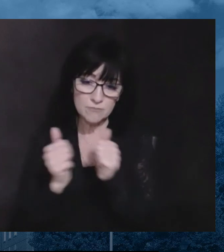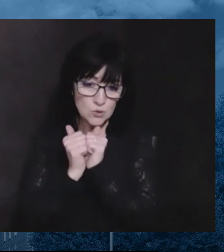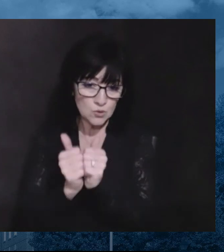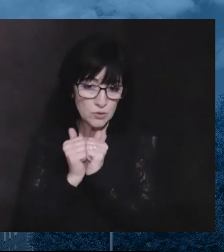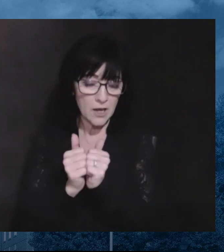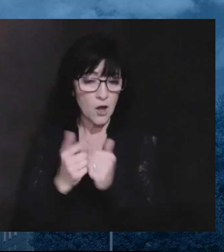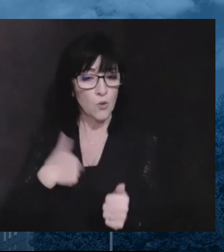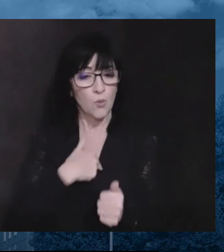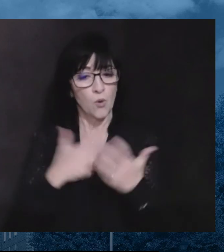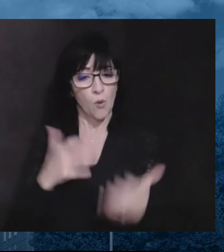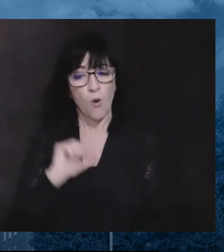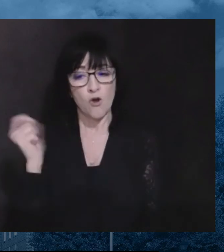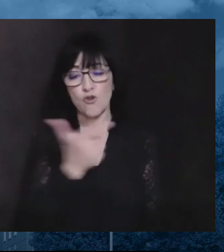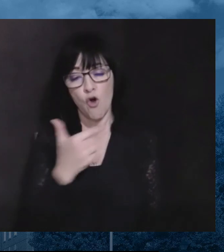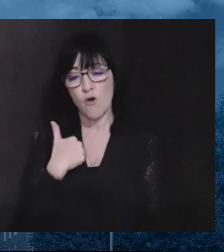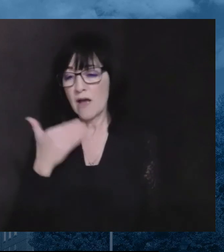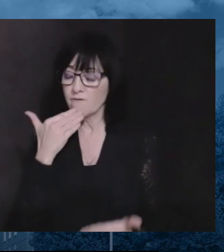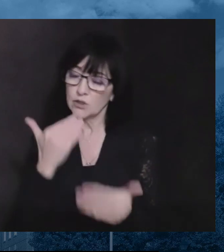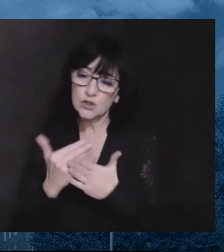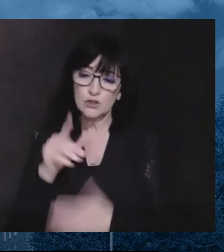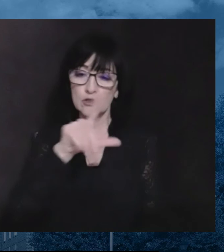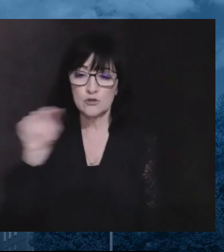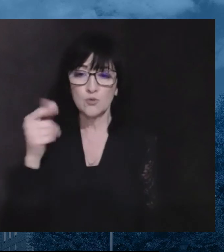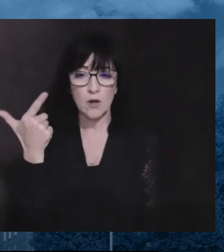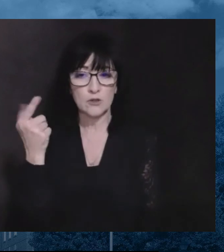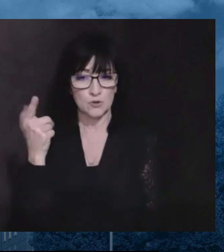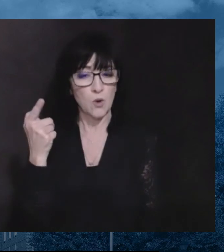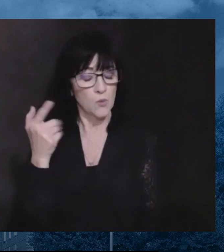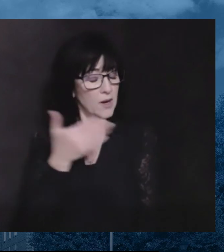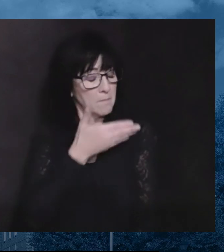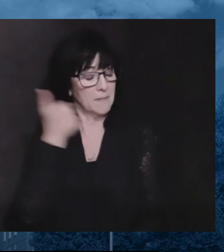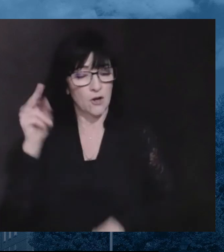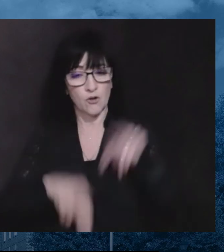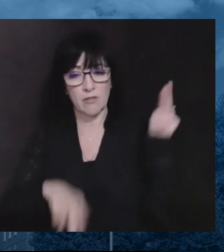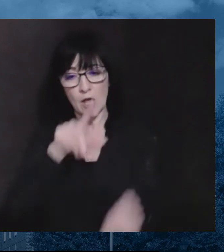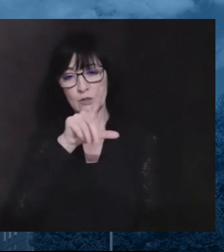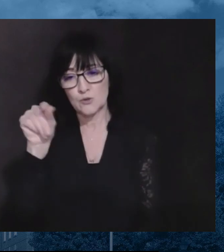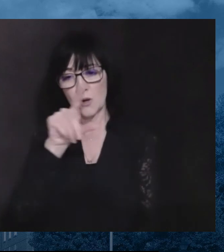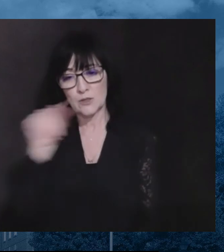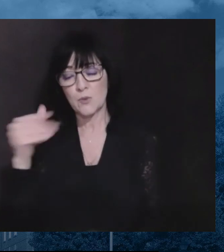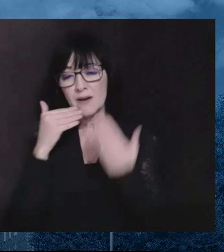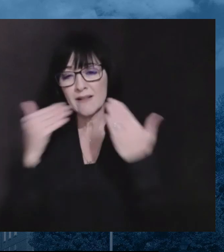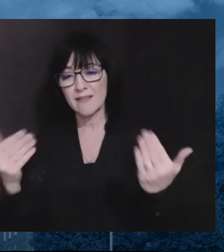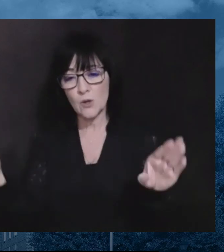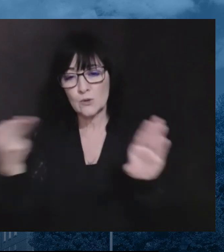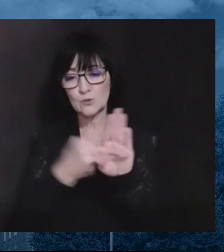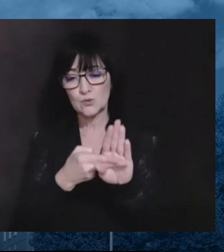2021, because it's going to be a hell of a lot better than 2020. Thanks for joining us today.